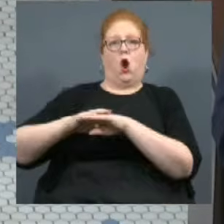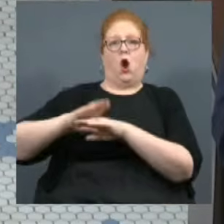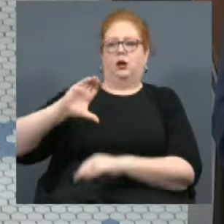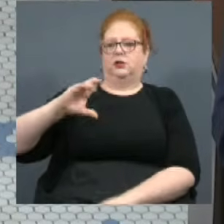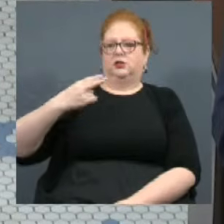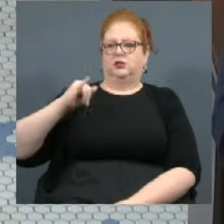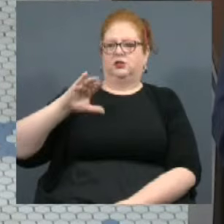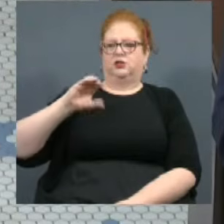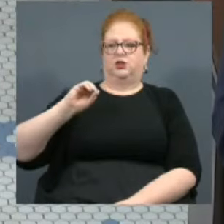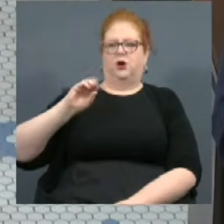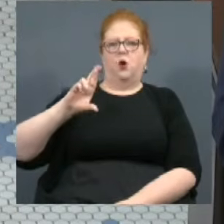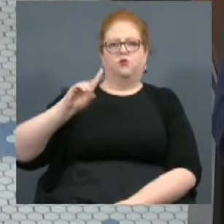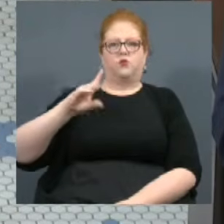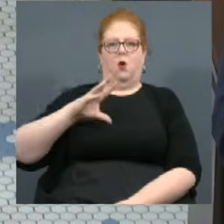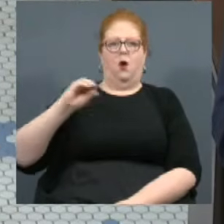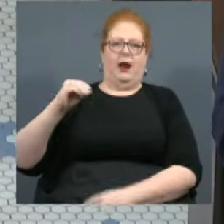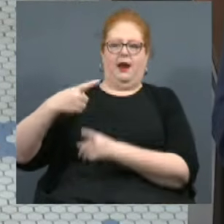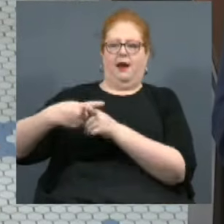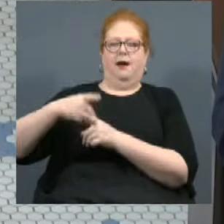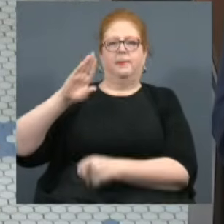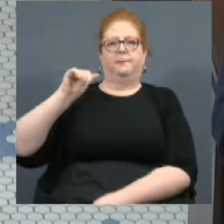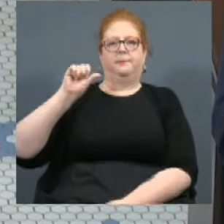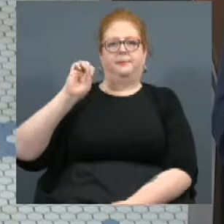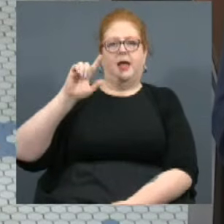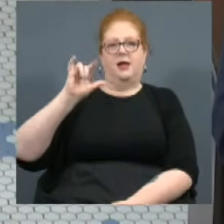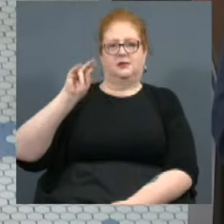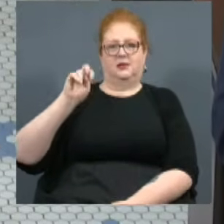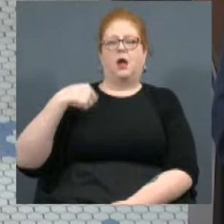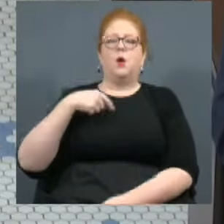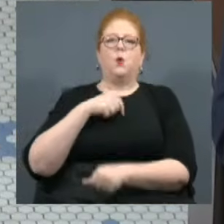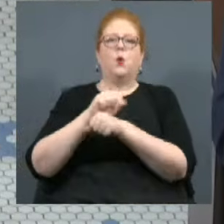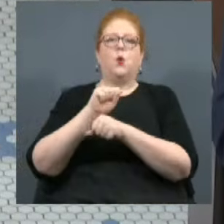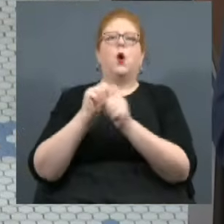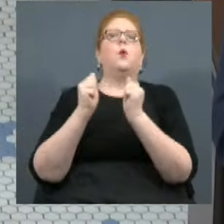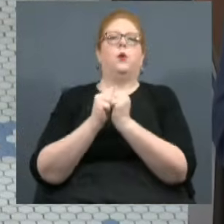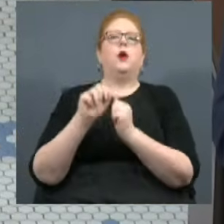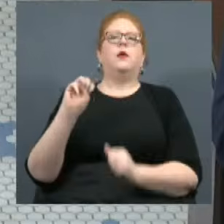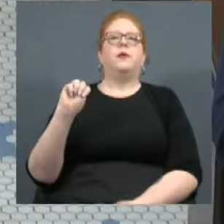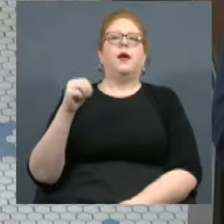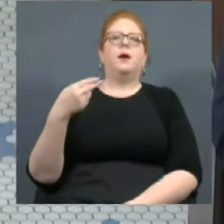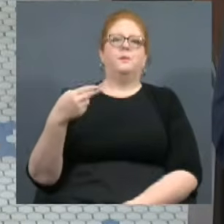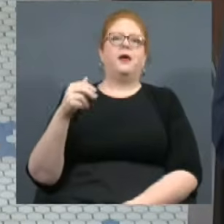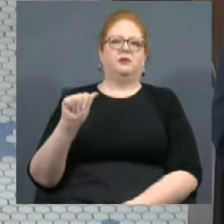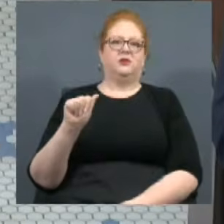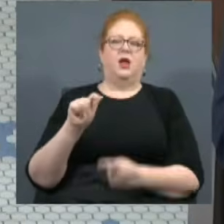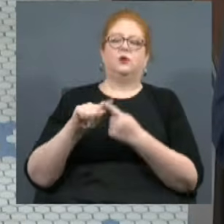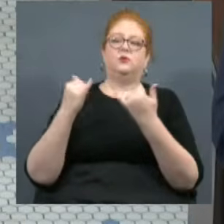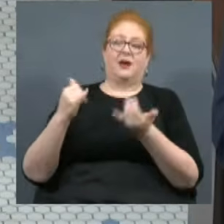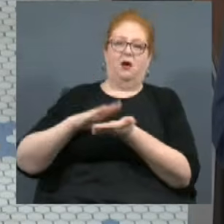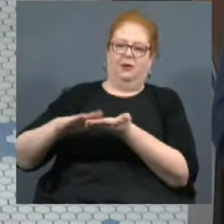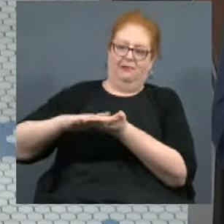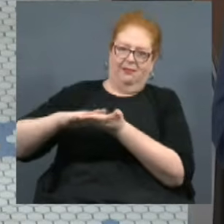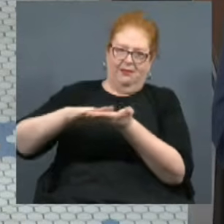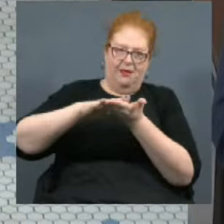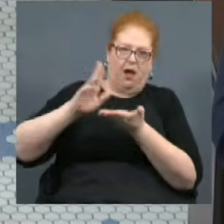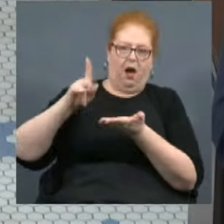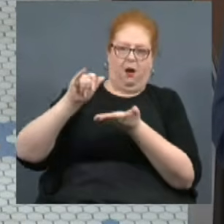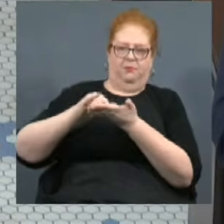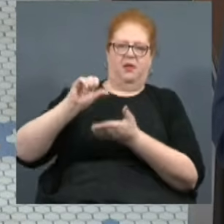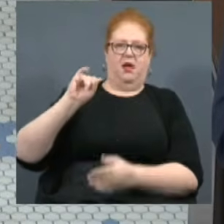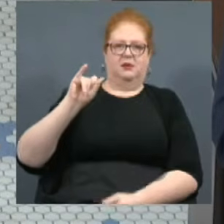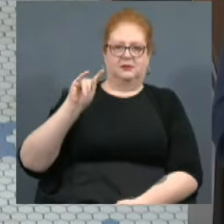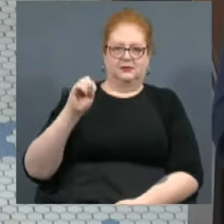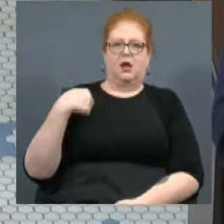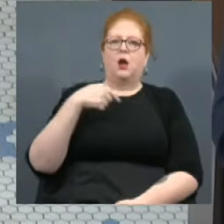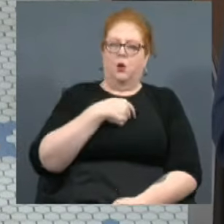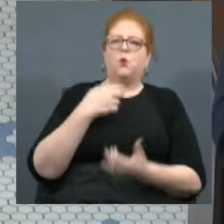Baseline, we're actually working with MHA to clear the site off. One, we have been engaging with the unsheltered